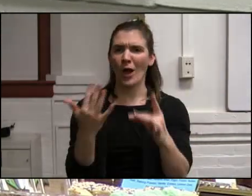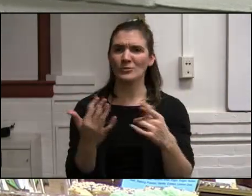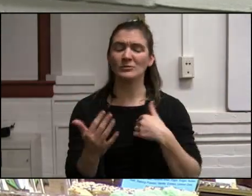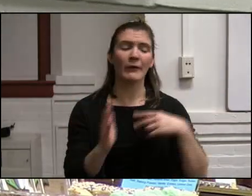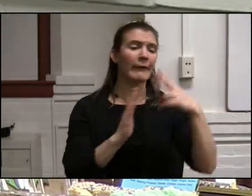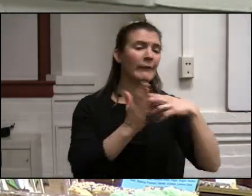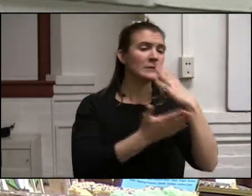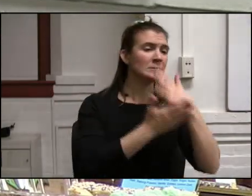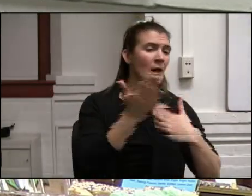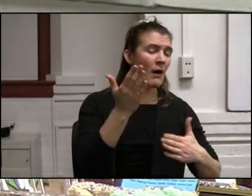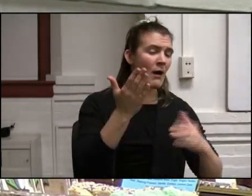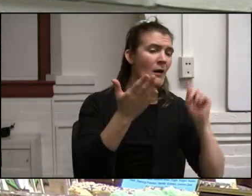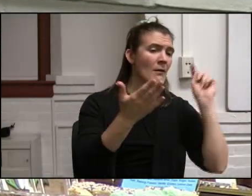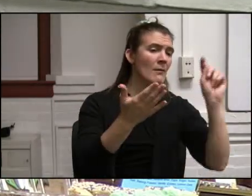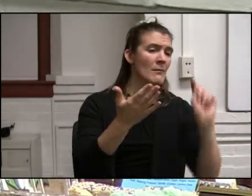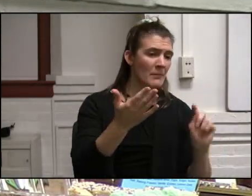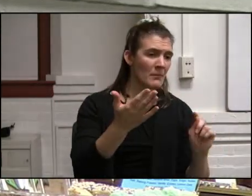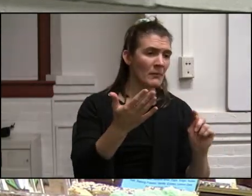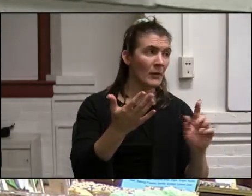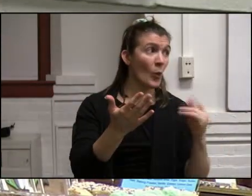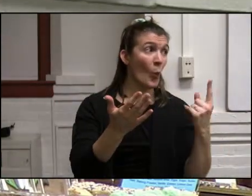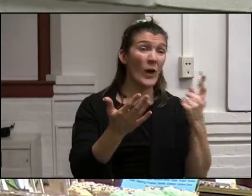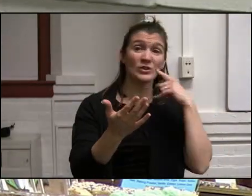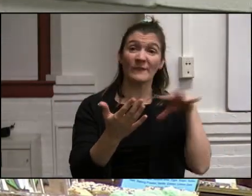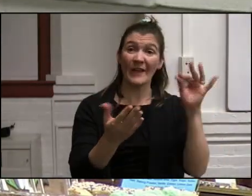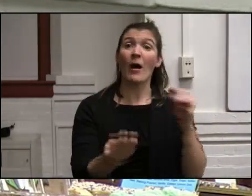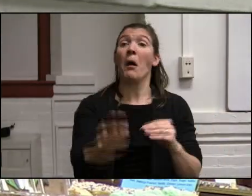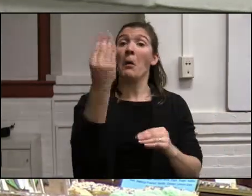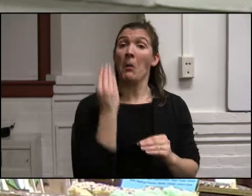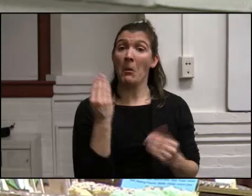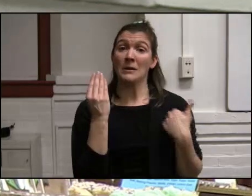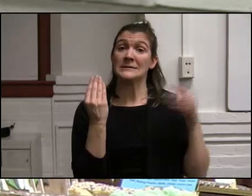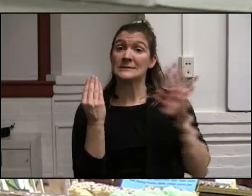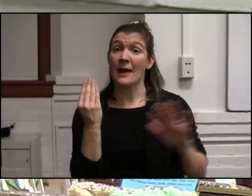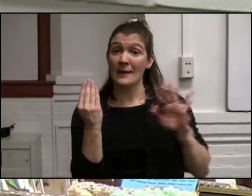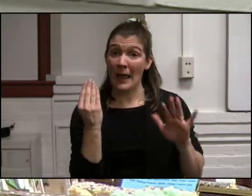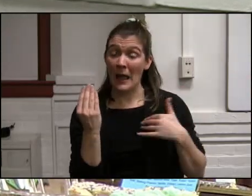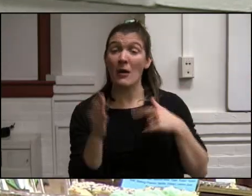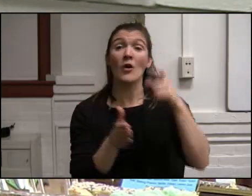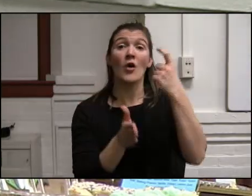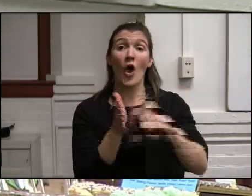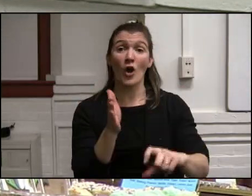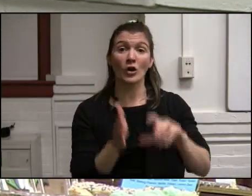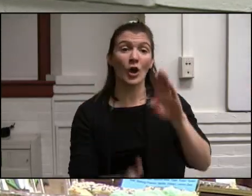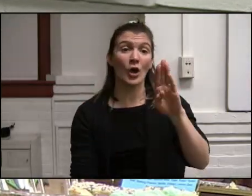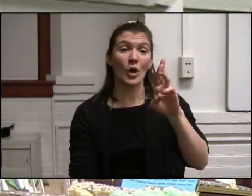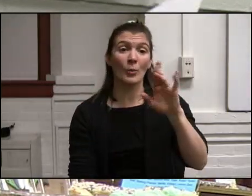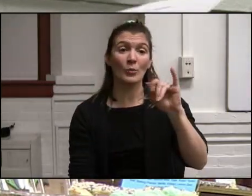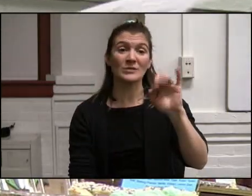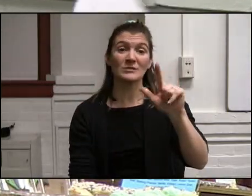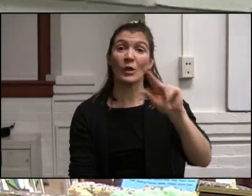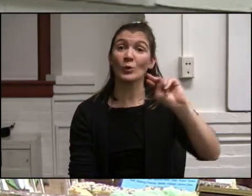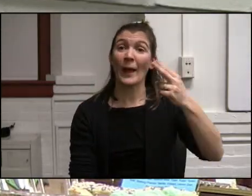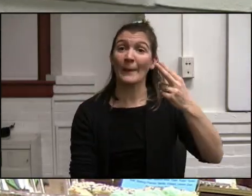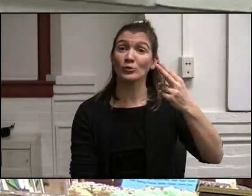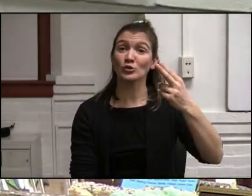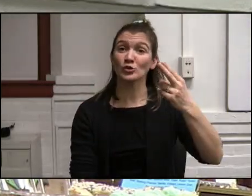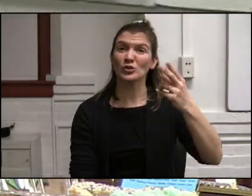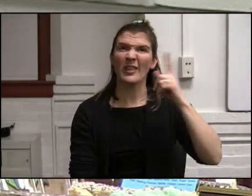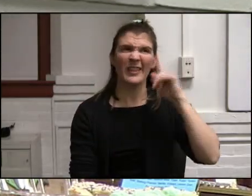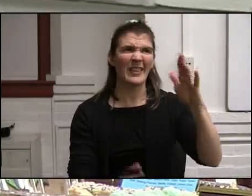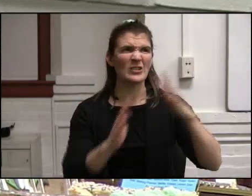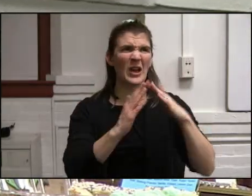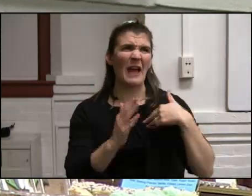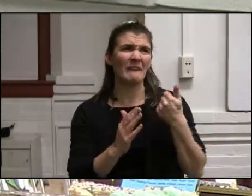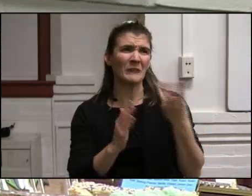articles, this one came late. I just found out about this on Sunday. That Bristol, New Hampshire, which is a town of not